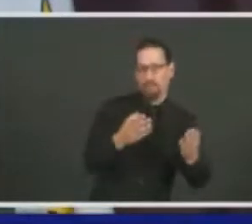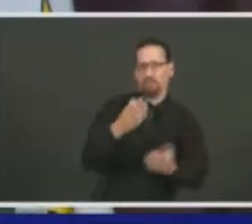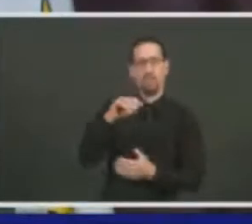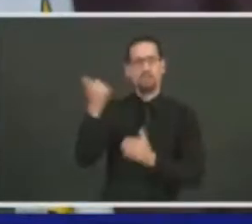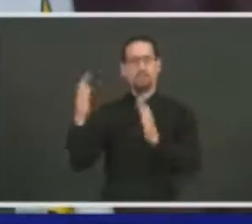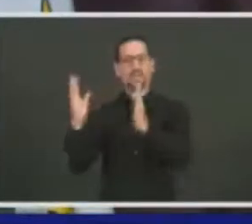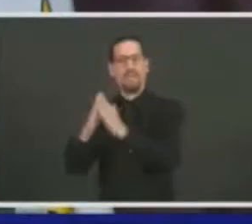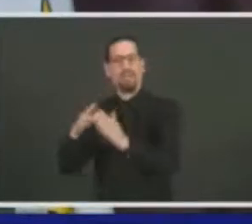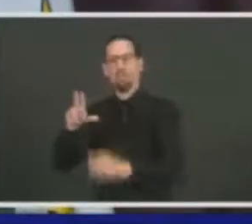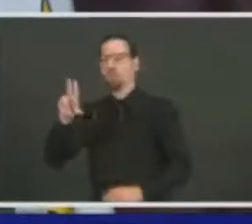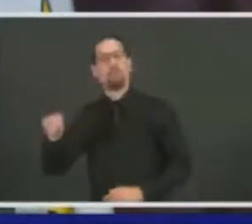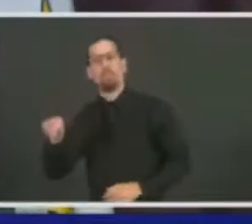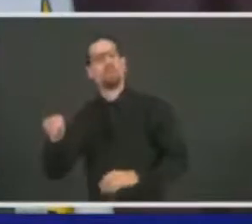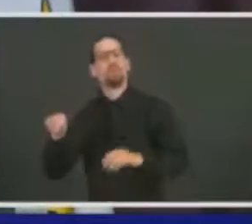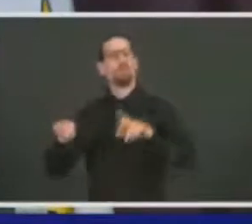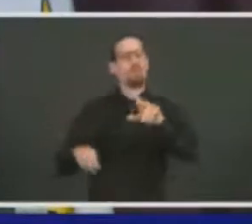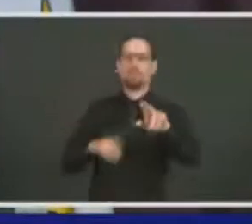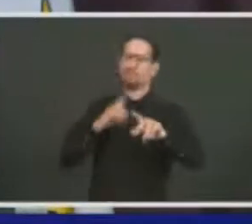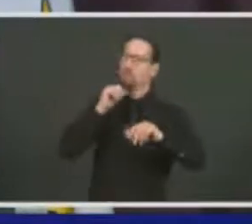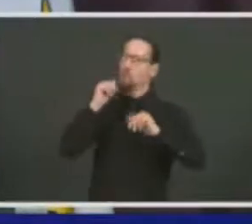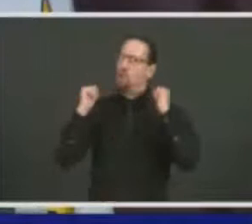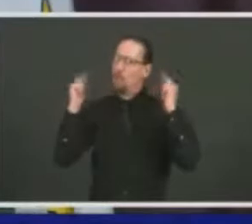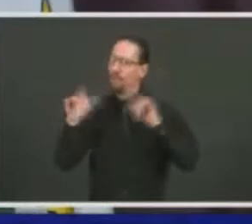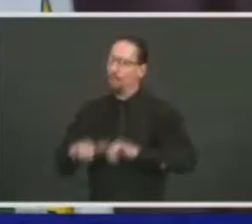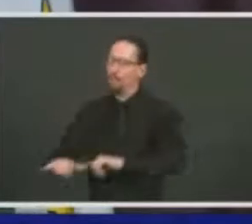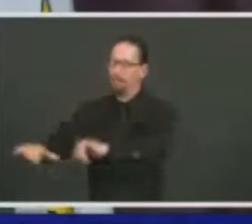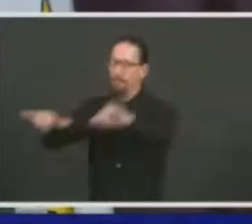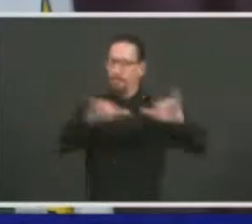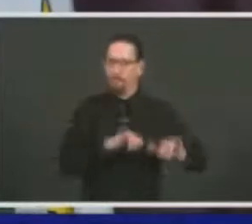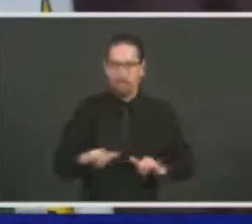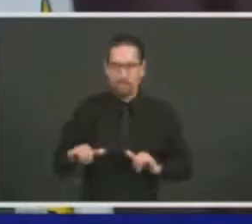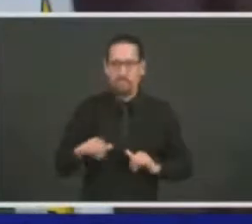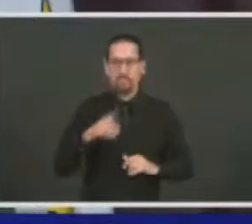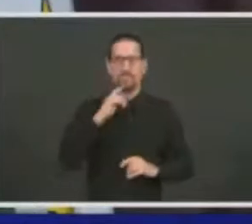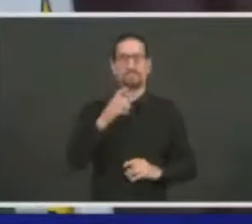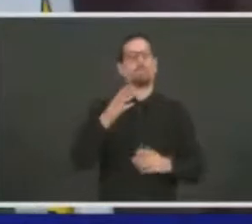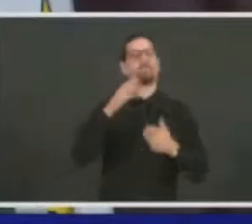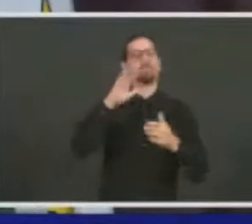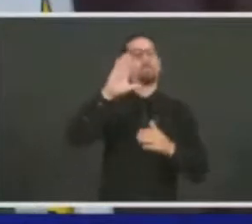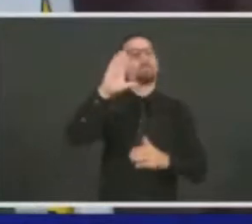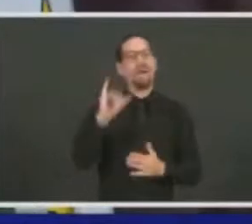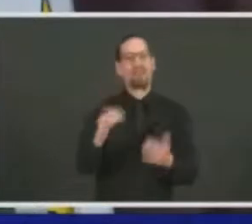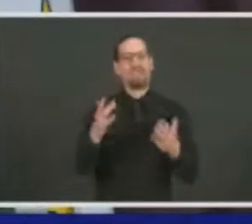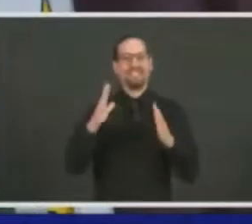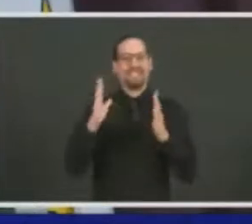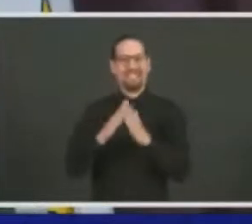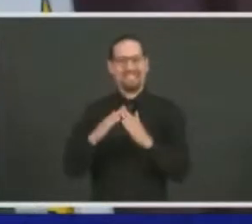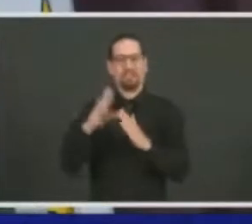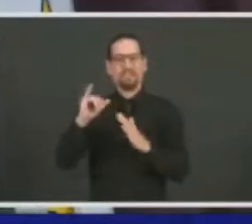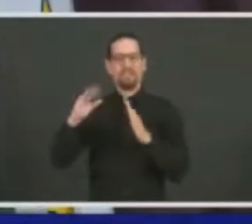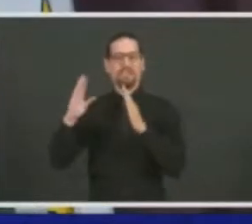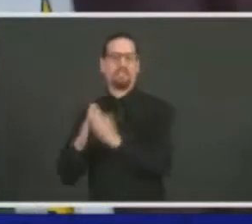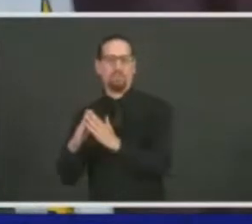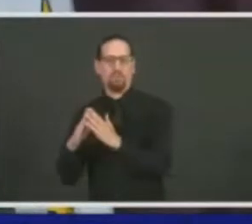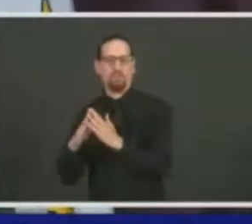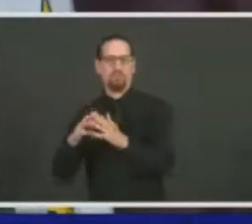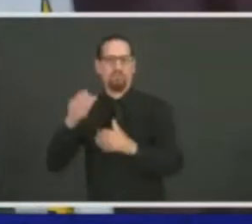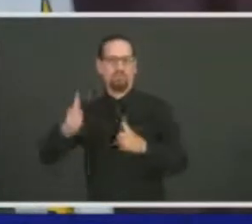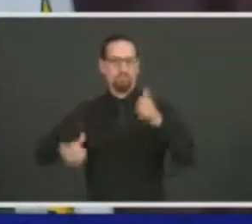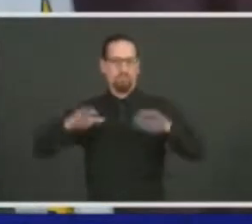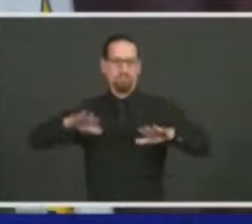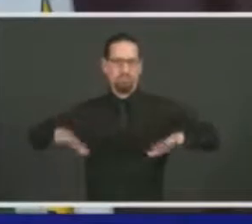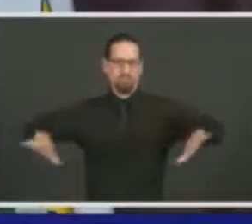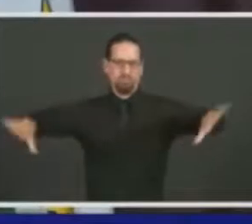So what's the bottom line? The bottom line is schools are opening August 31st.